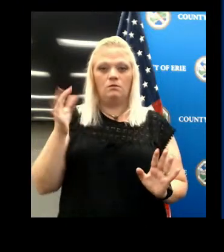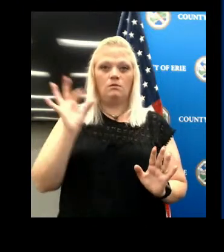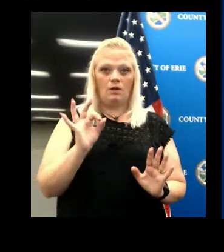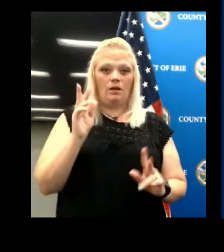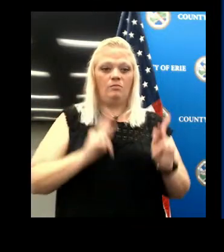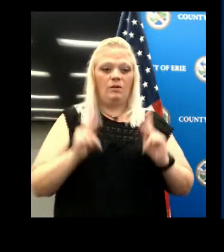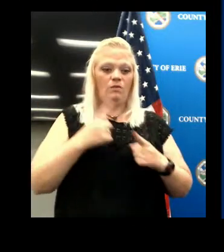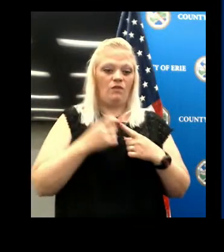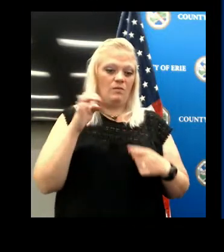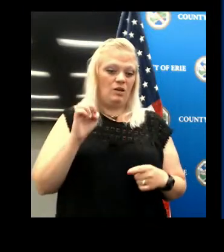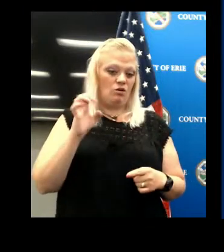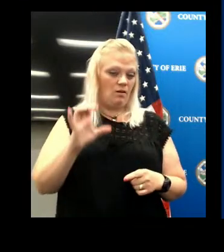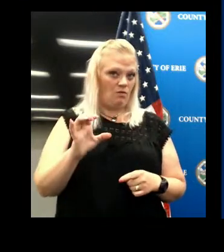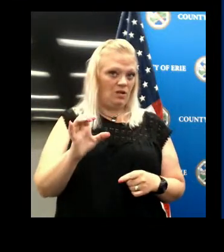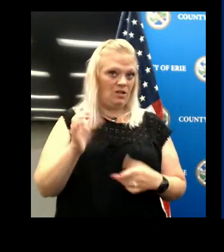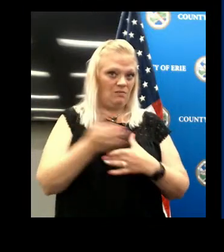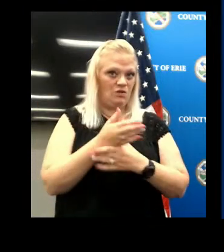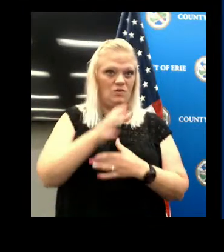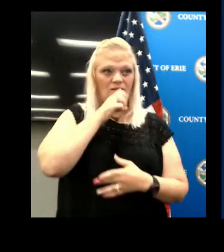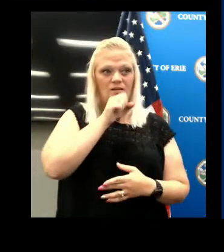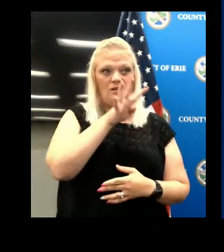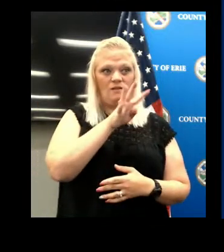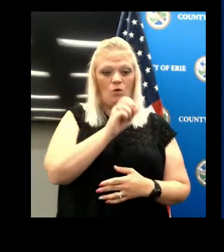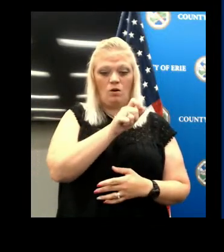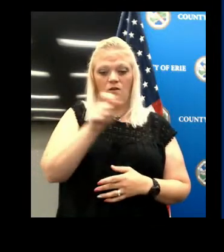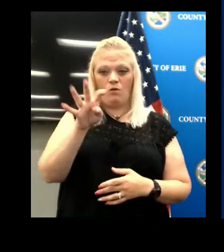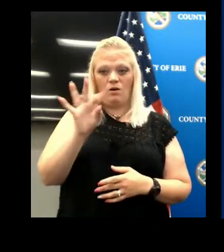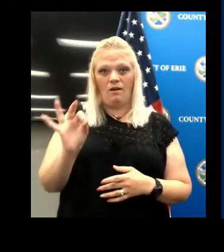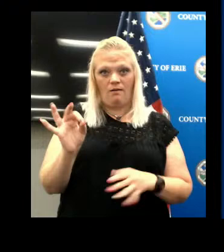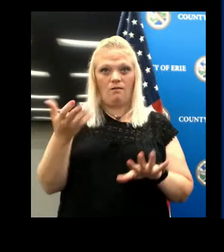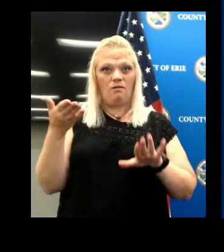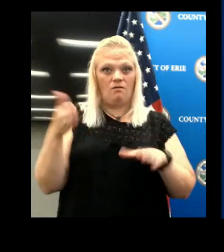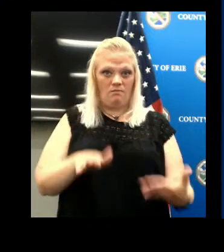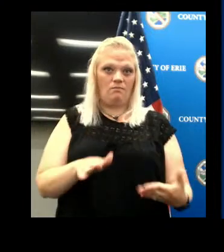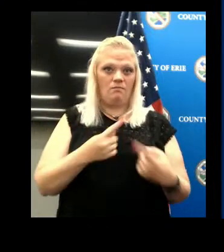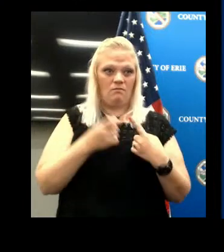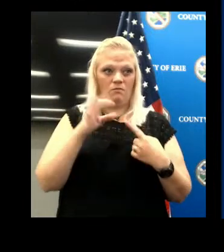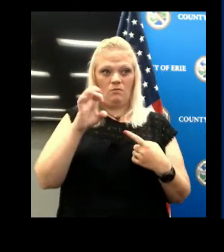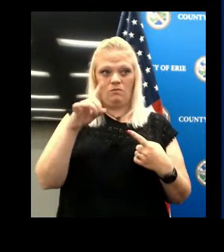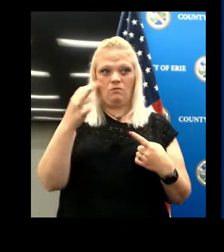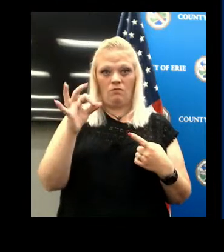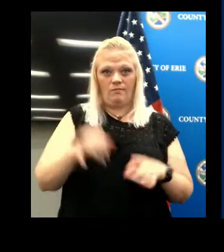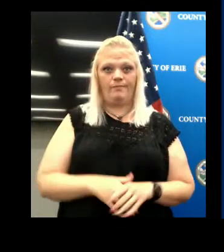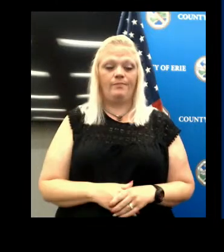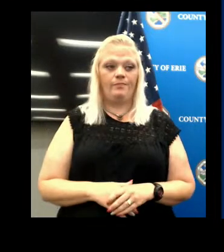from Erie County between the ages of 40 to 49 who died from COVID-19.